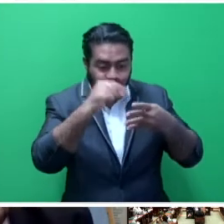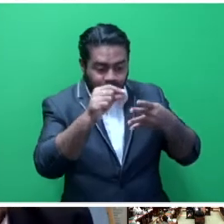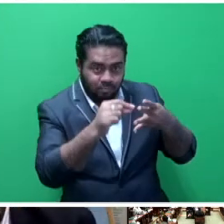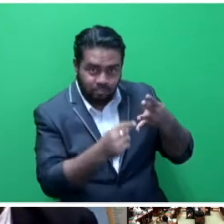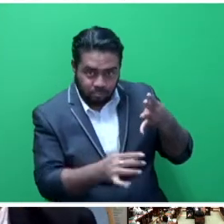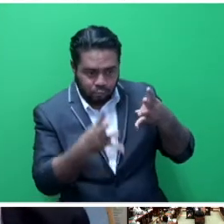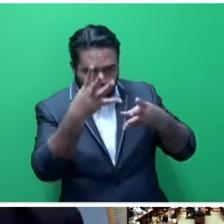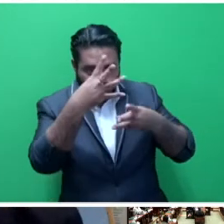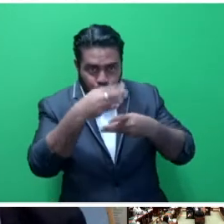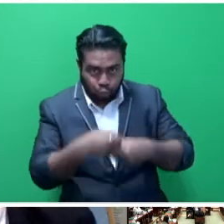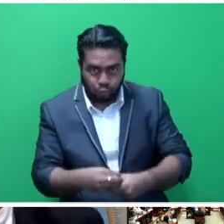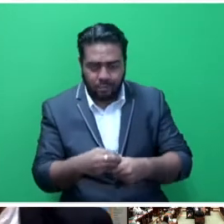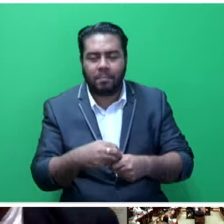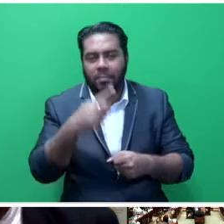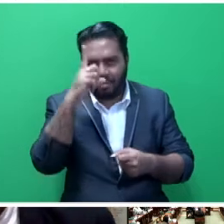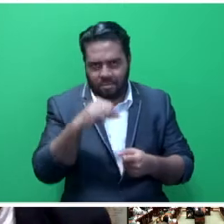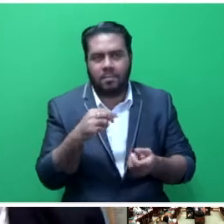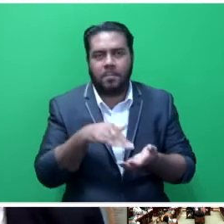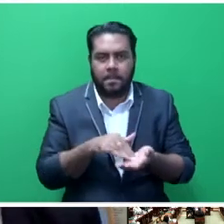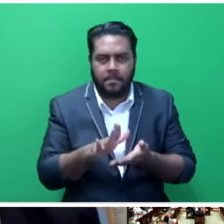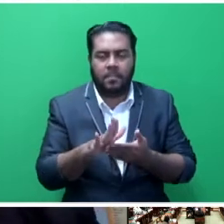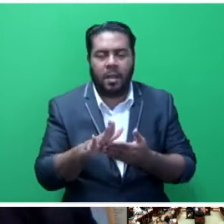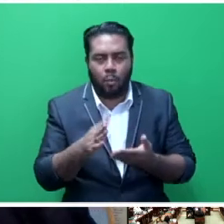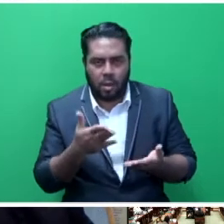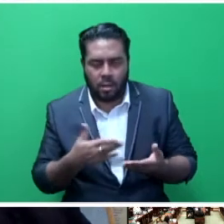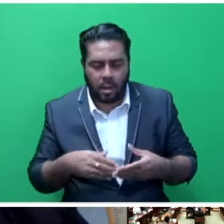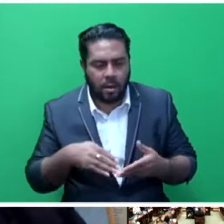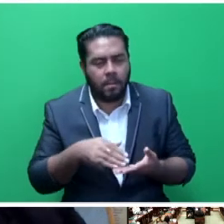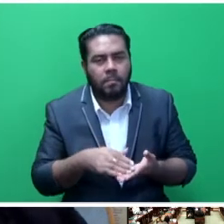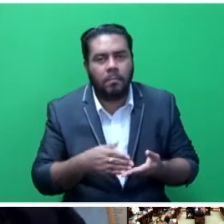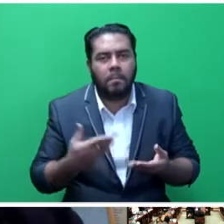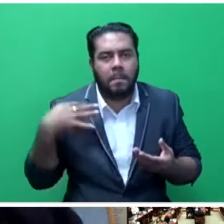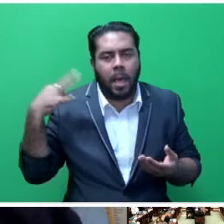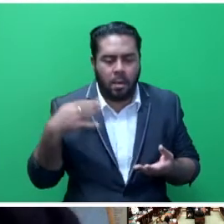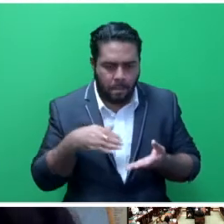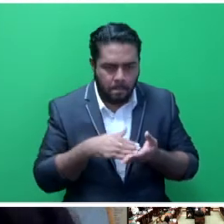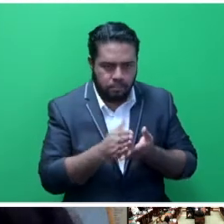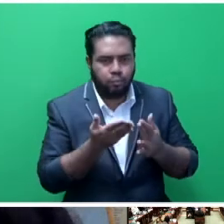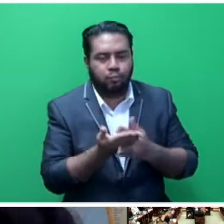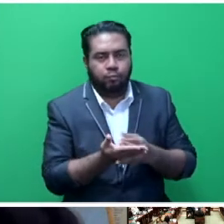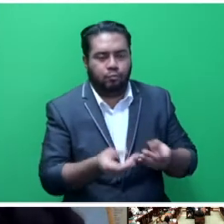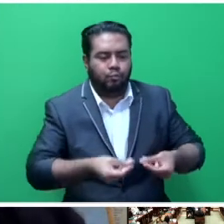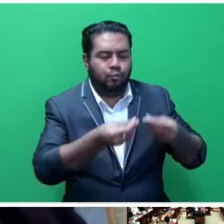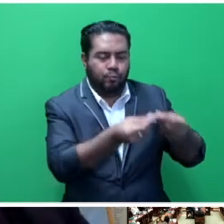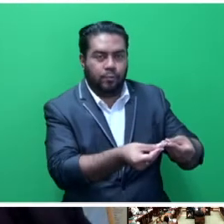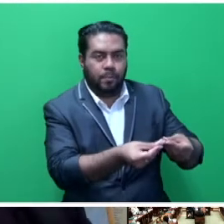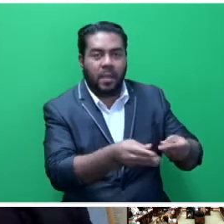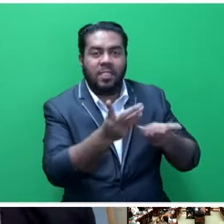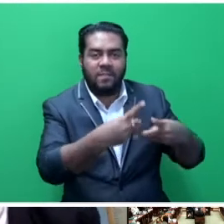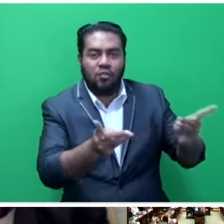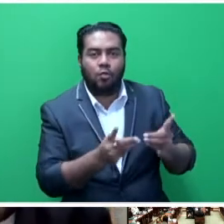applicant. Once it's provided, this is lodged with our divisional officers and